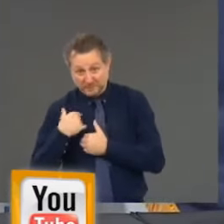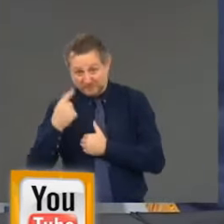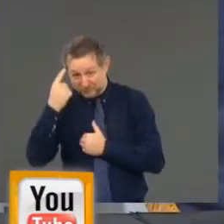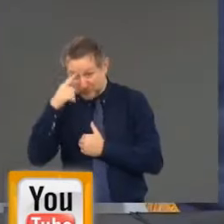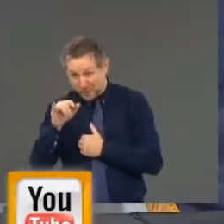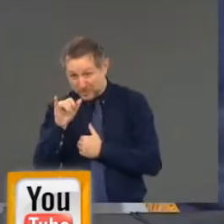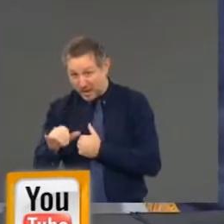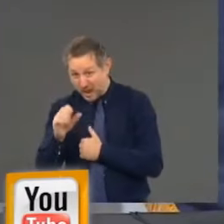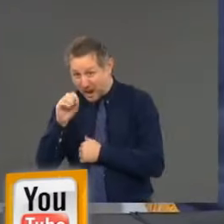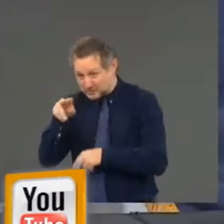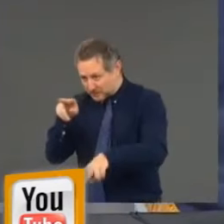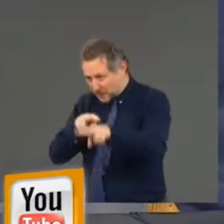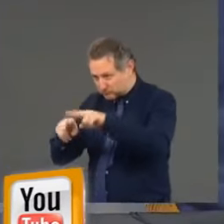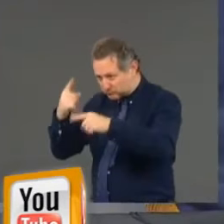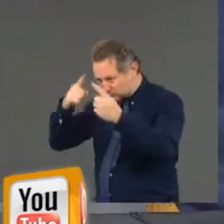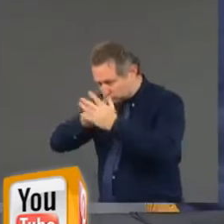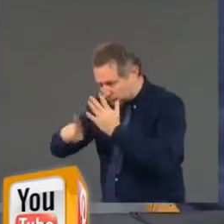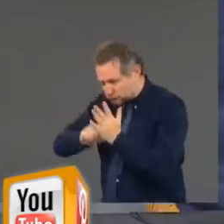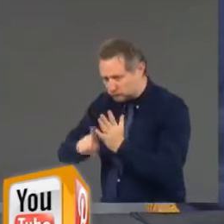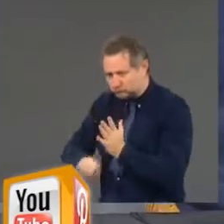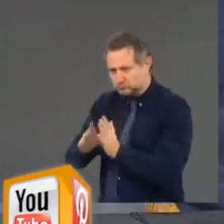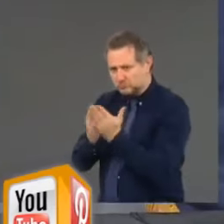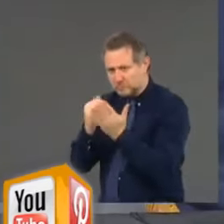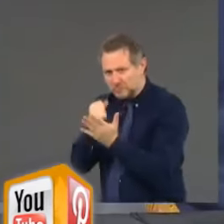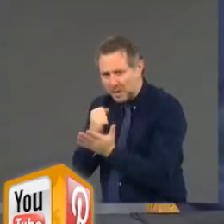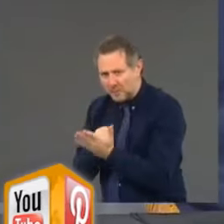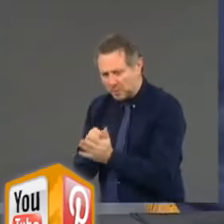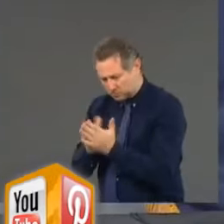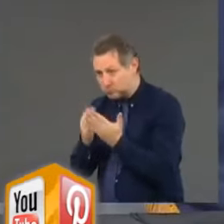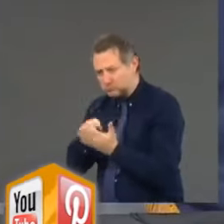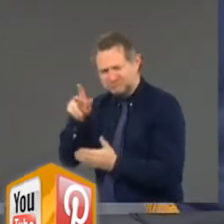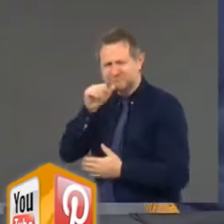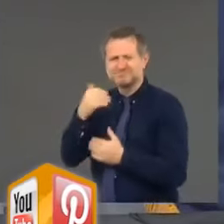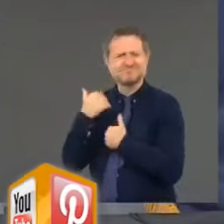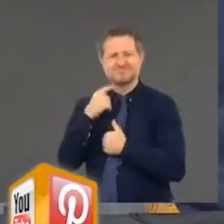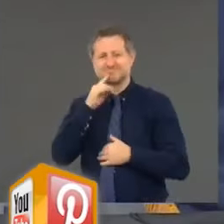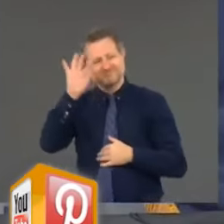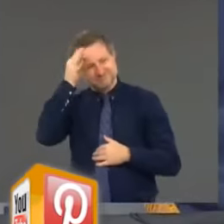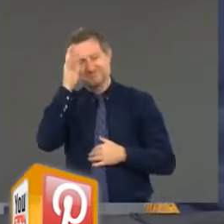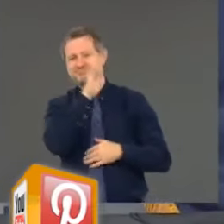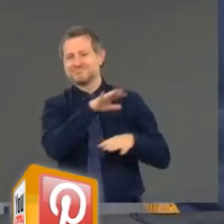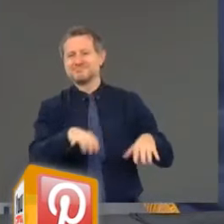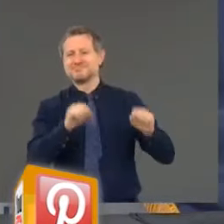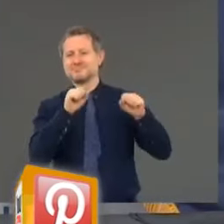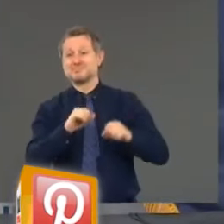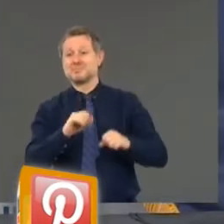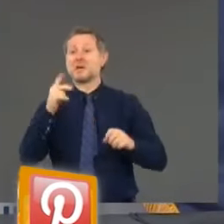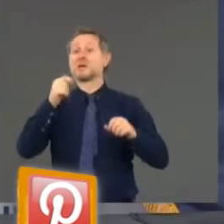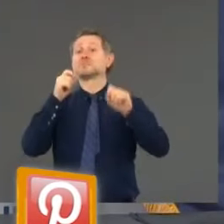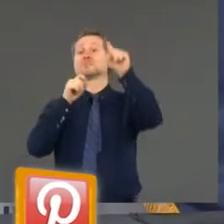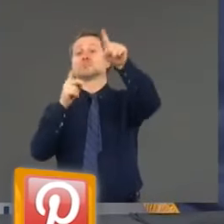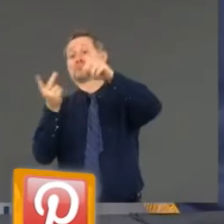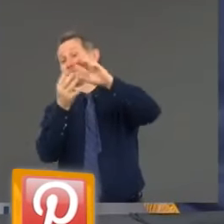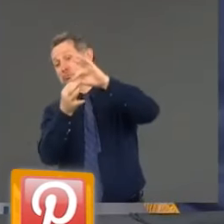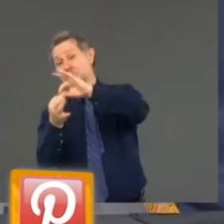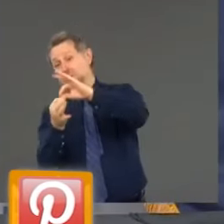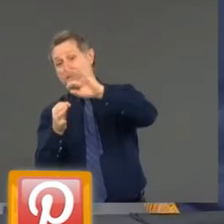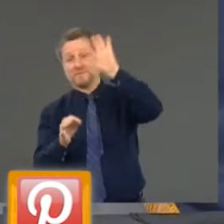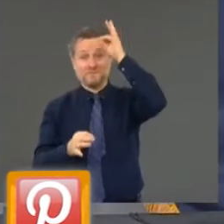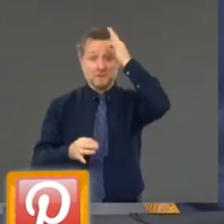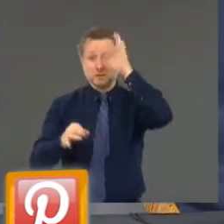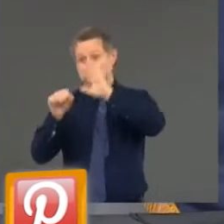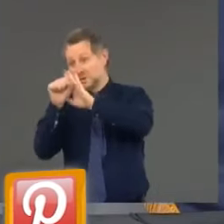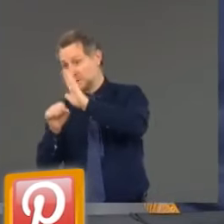customs, border, passport control. That's all the federal. Is there any coordination? There is coordination, but they